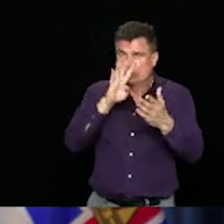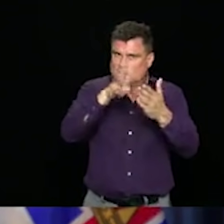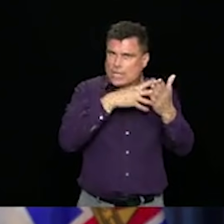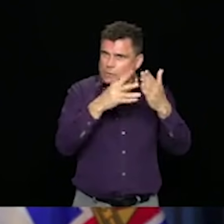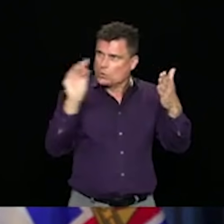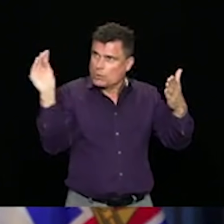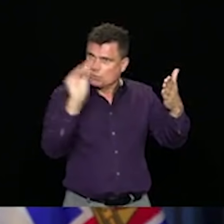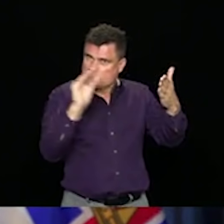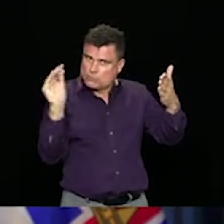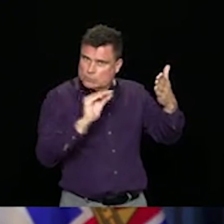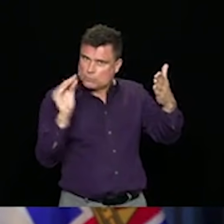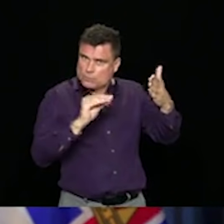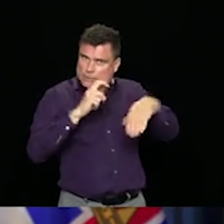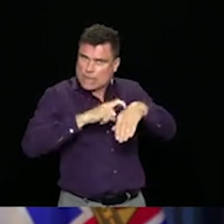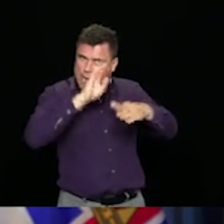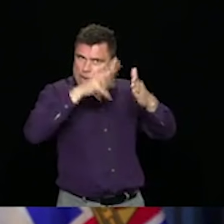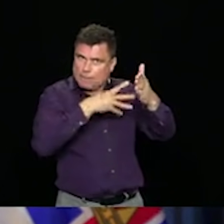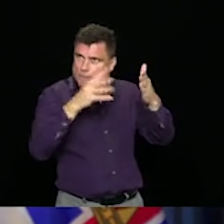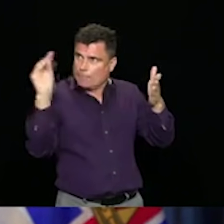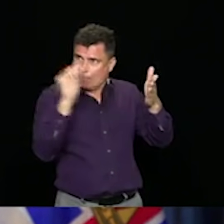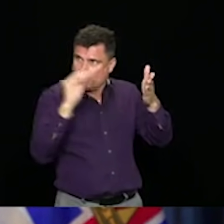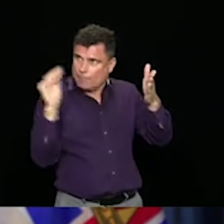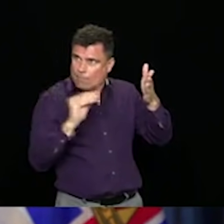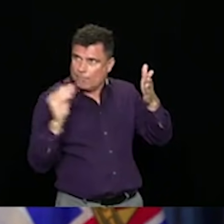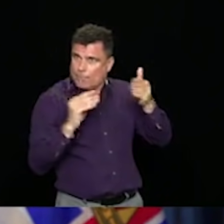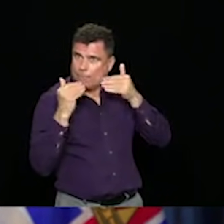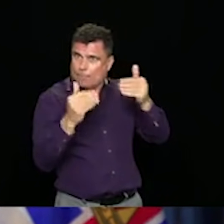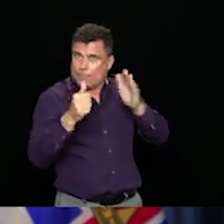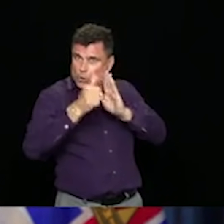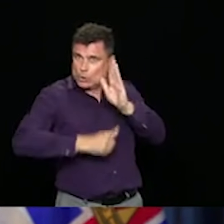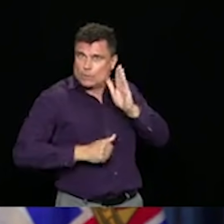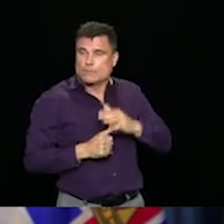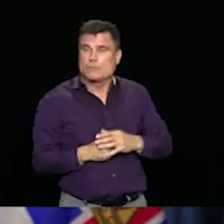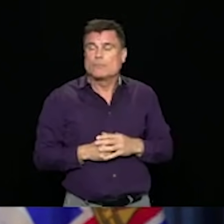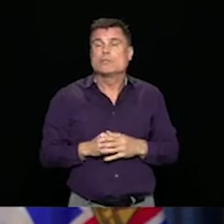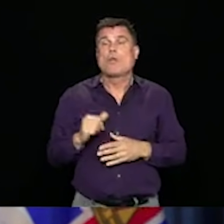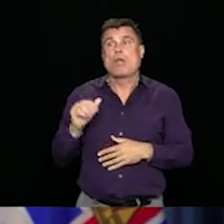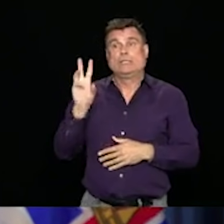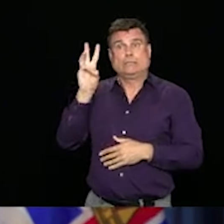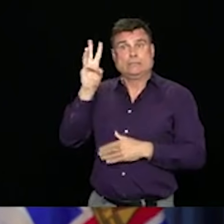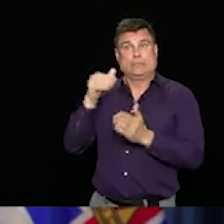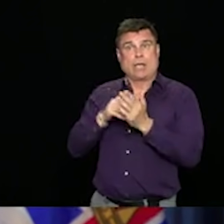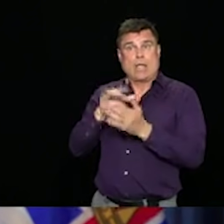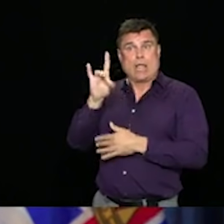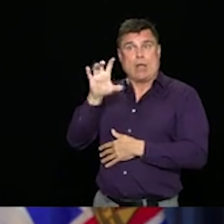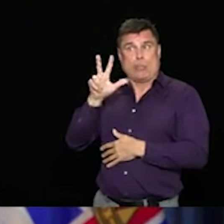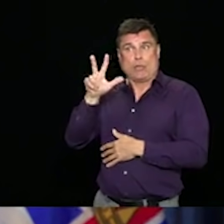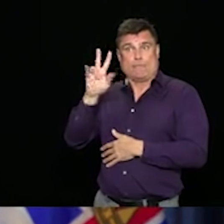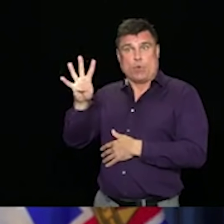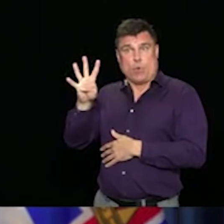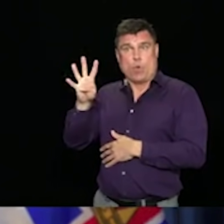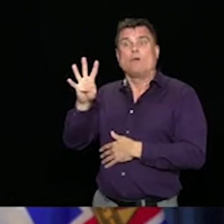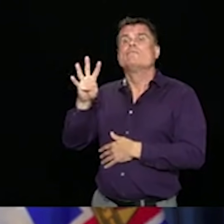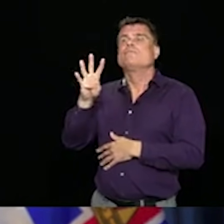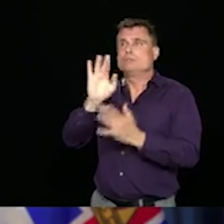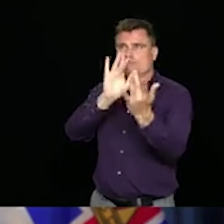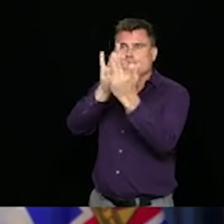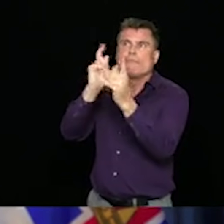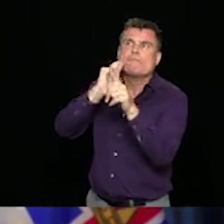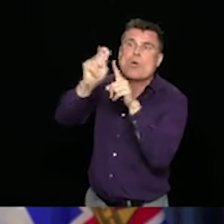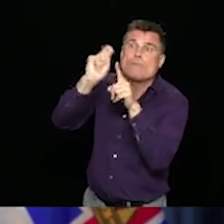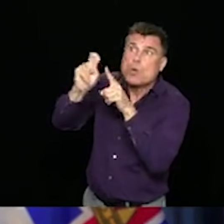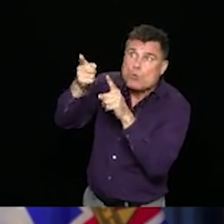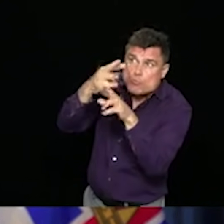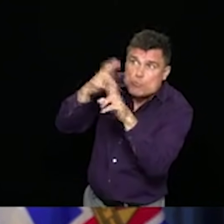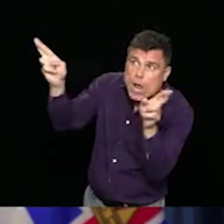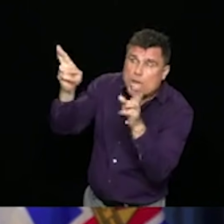that we continue to make progress on this. By May 13th, 6,884 people across BC had been contacted by staff to